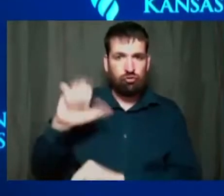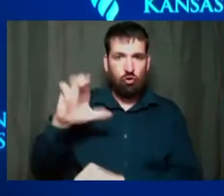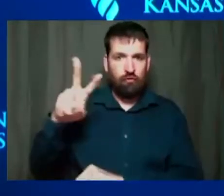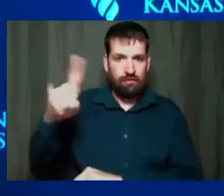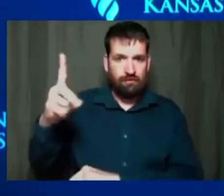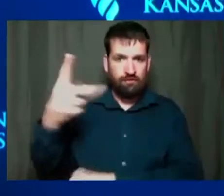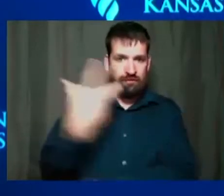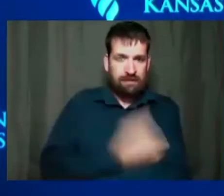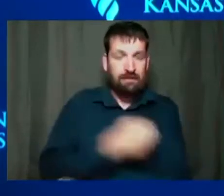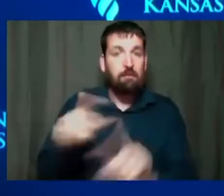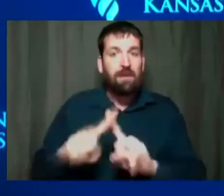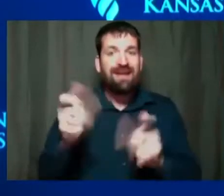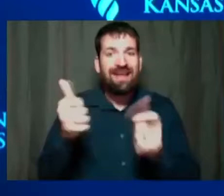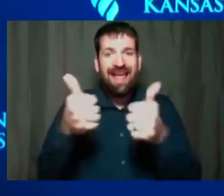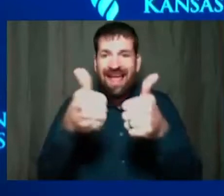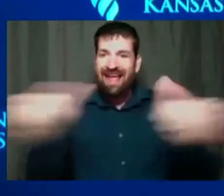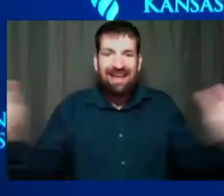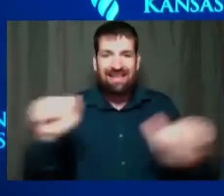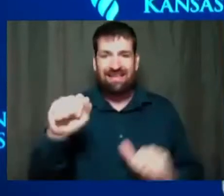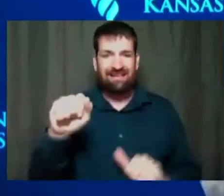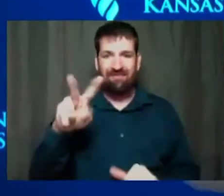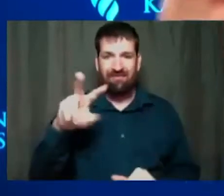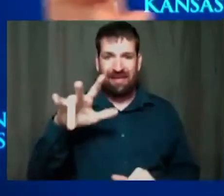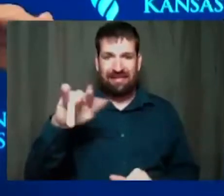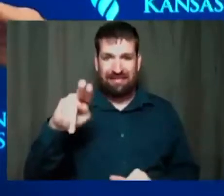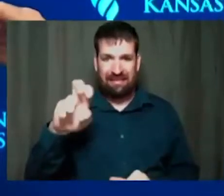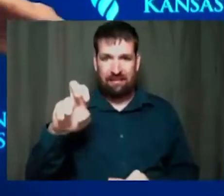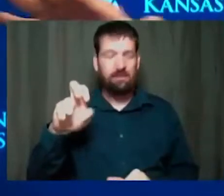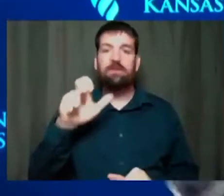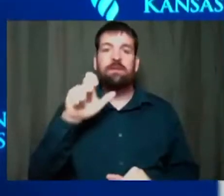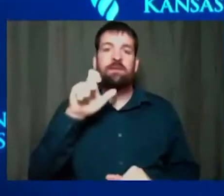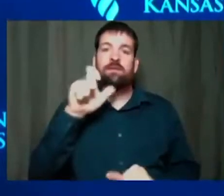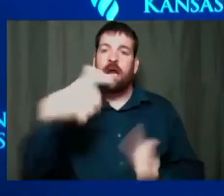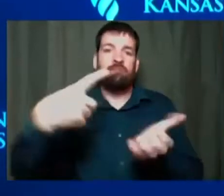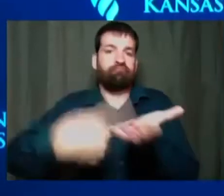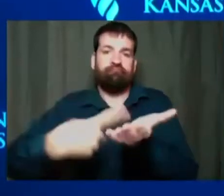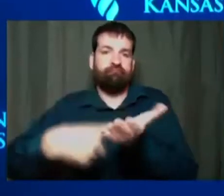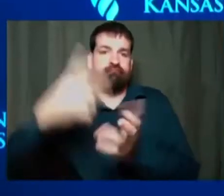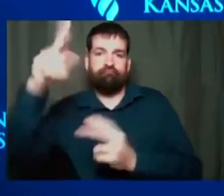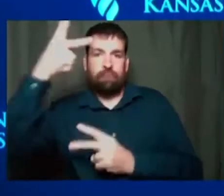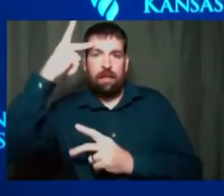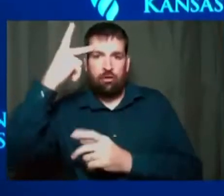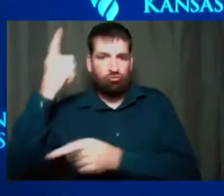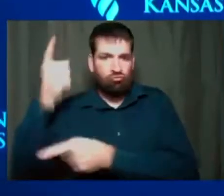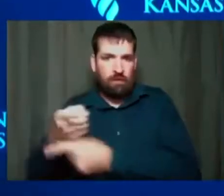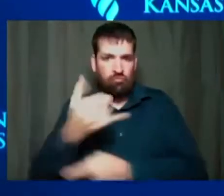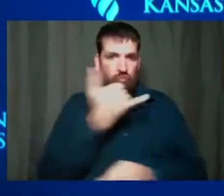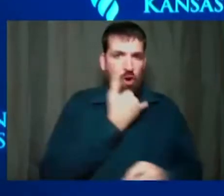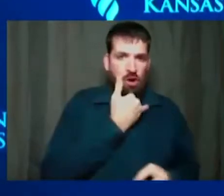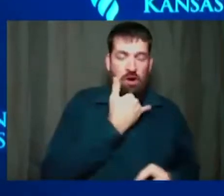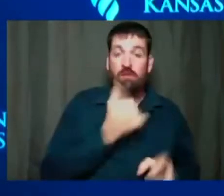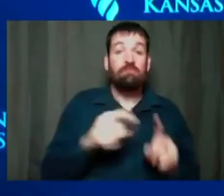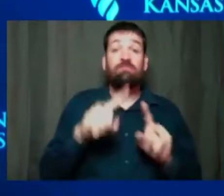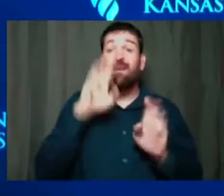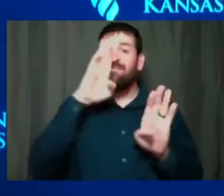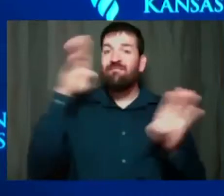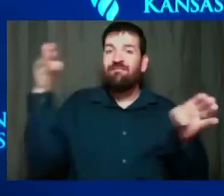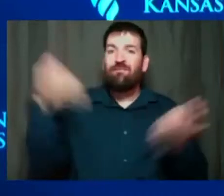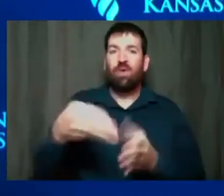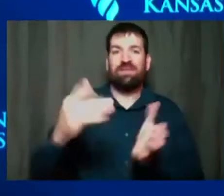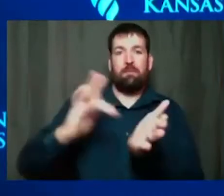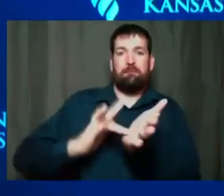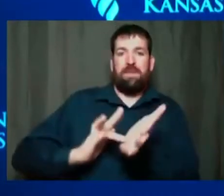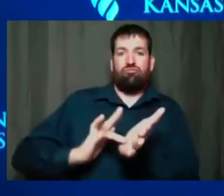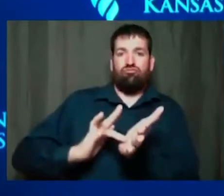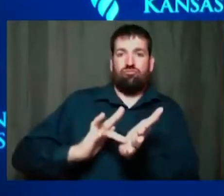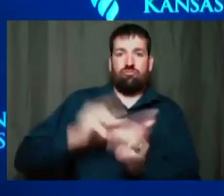vaccination. We're not going to go into the political right or wrong of that. What we are going to do is stay focused on the medical side of this, and just to